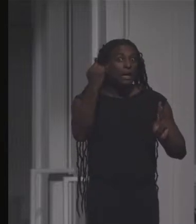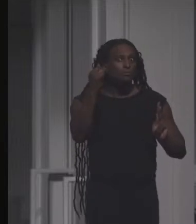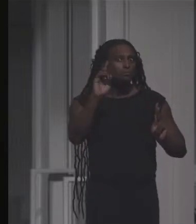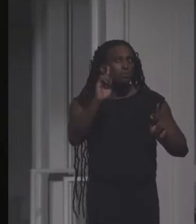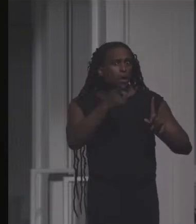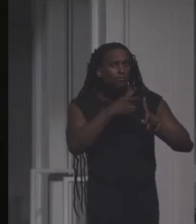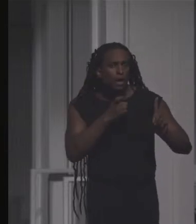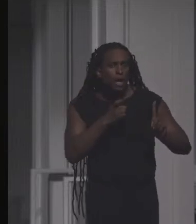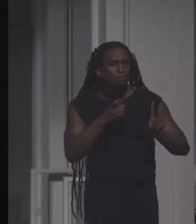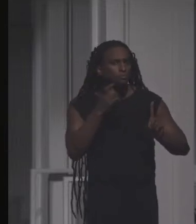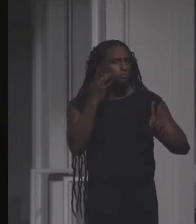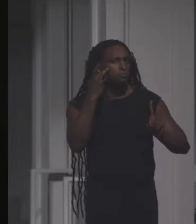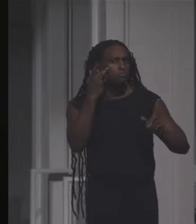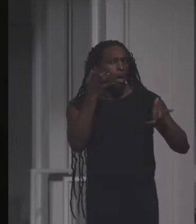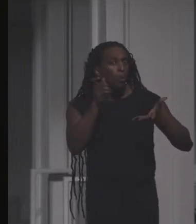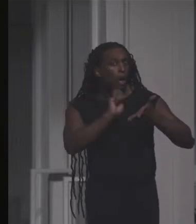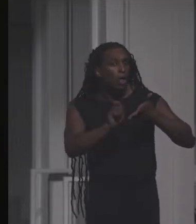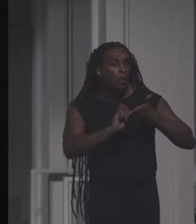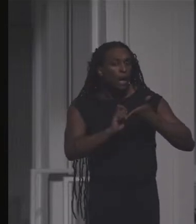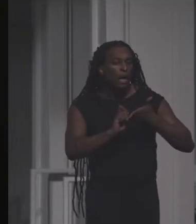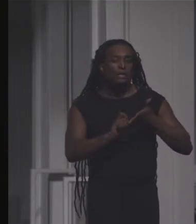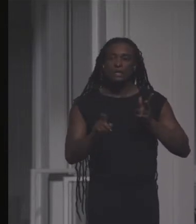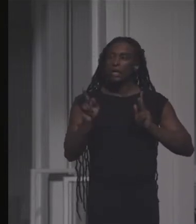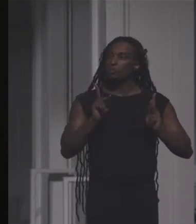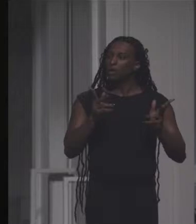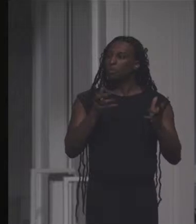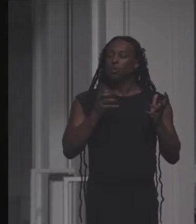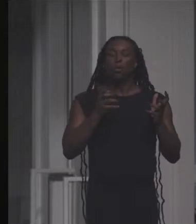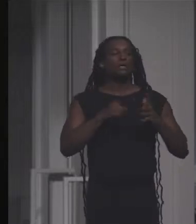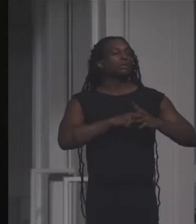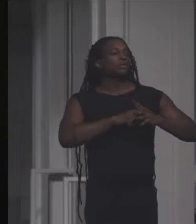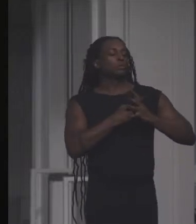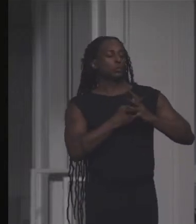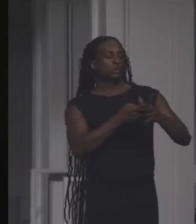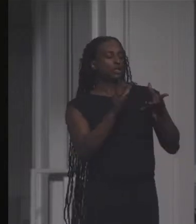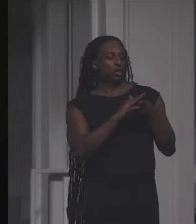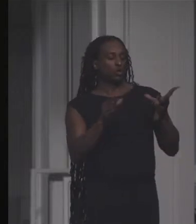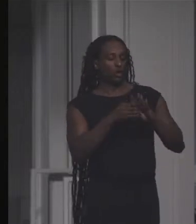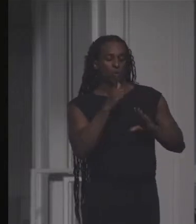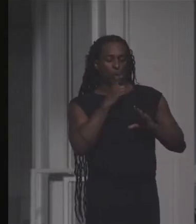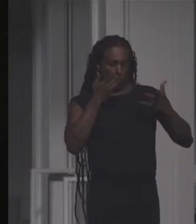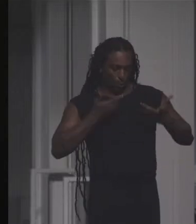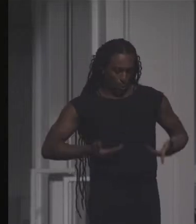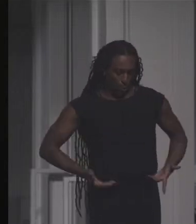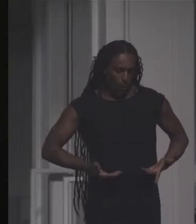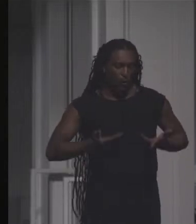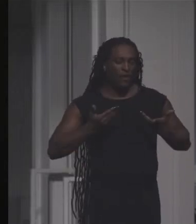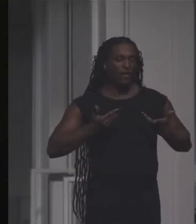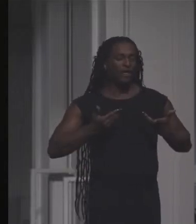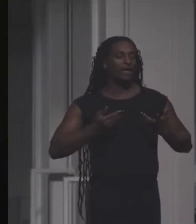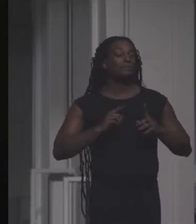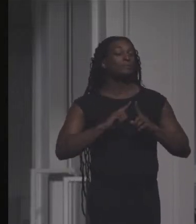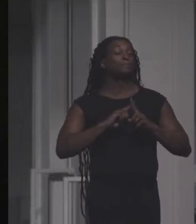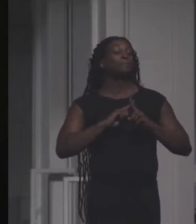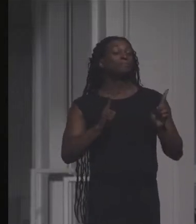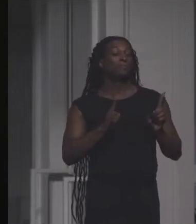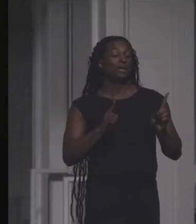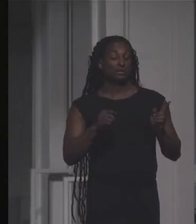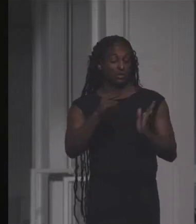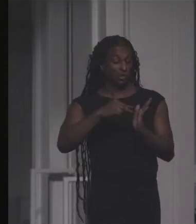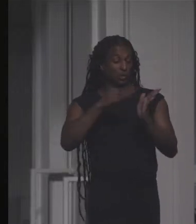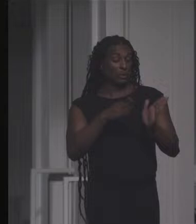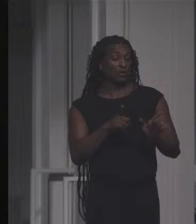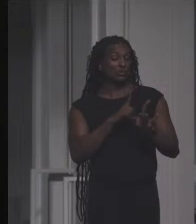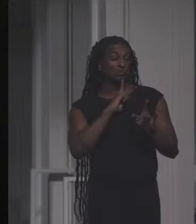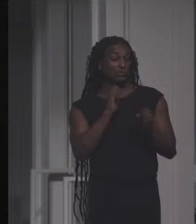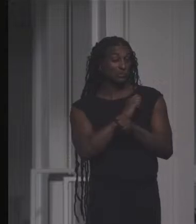you want to write it? They want an origin story. But what I think they're really asking the writer